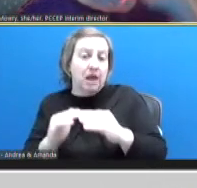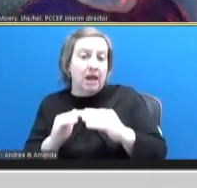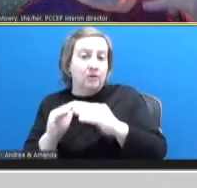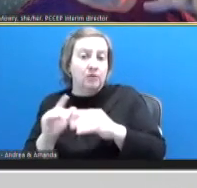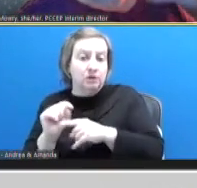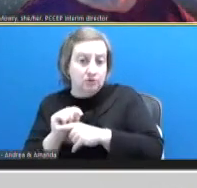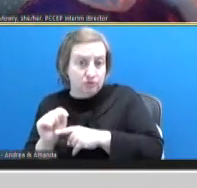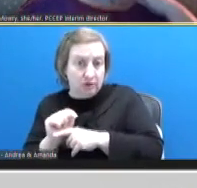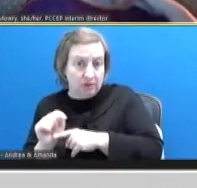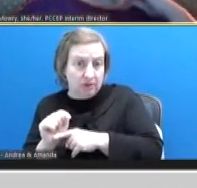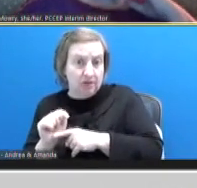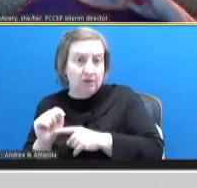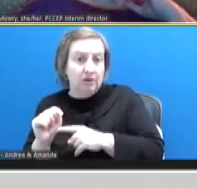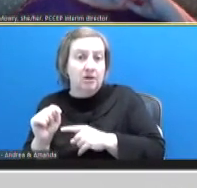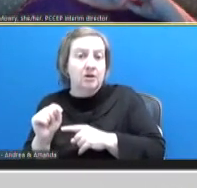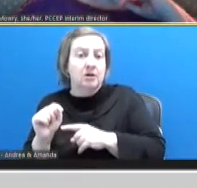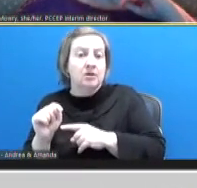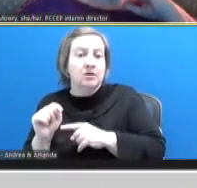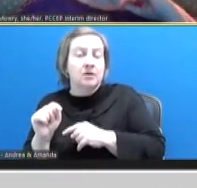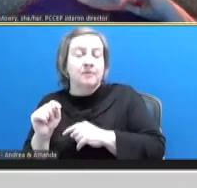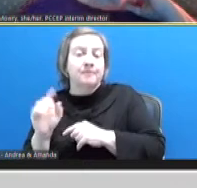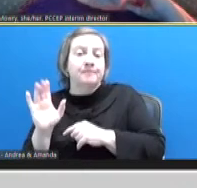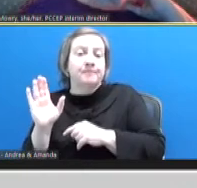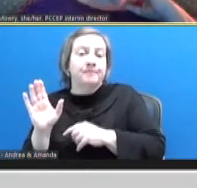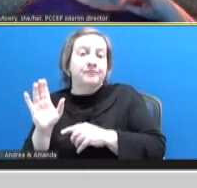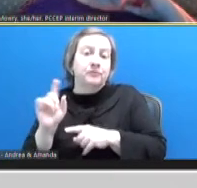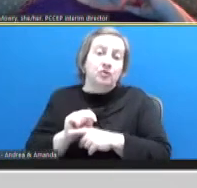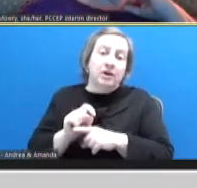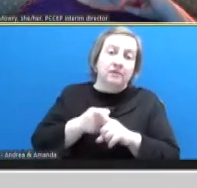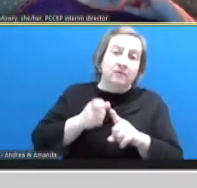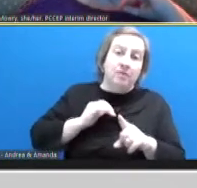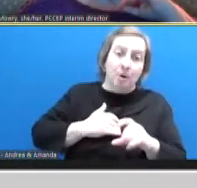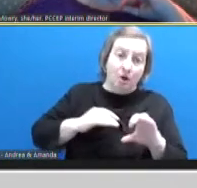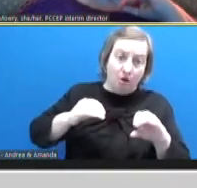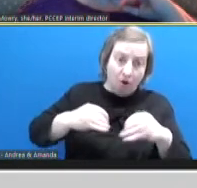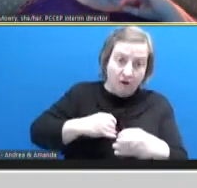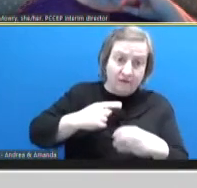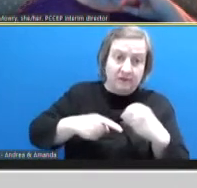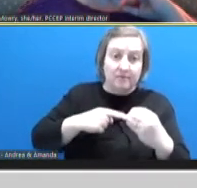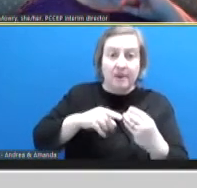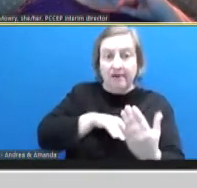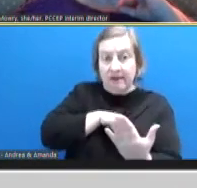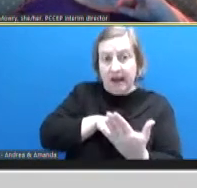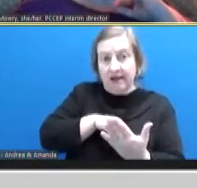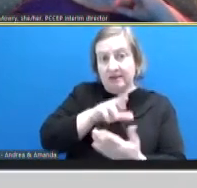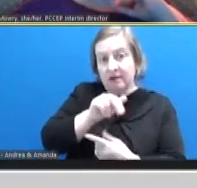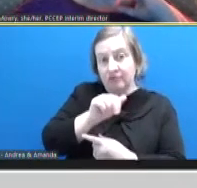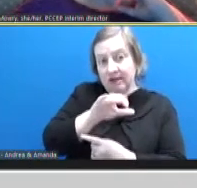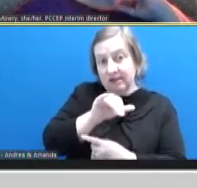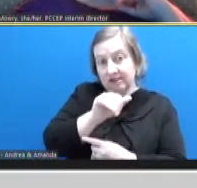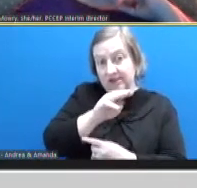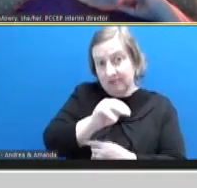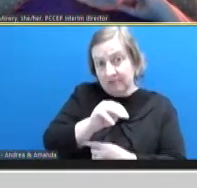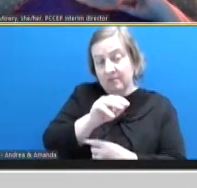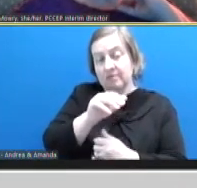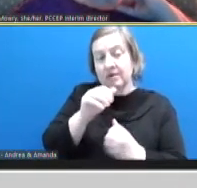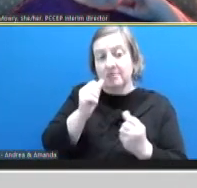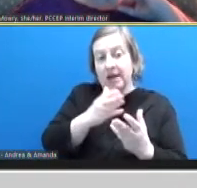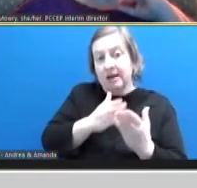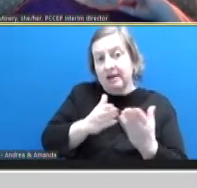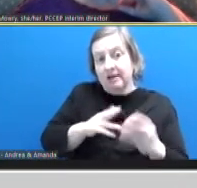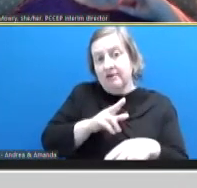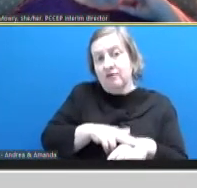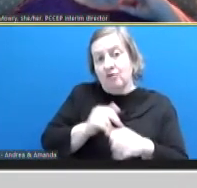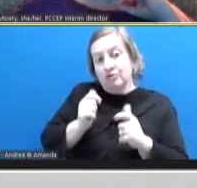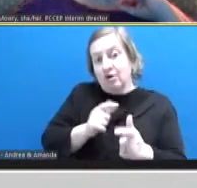training. There's trainings we do from our office about anti-racism and lots of things that, you know, of course, all